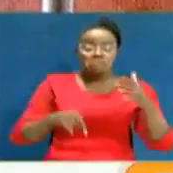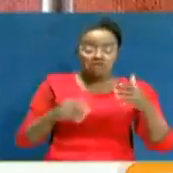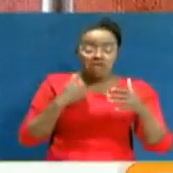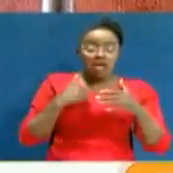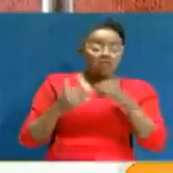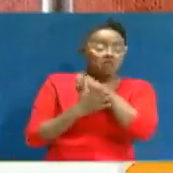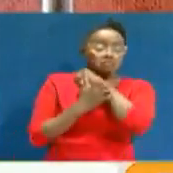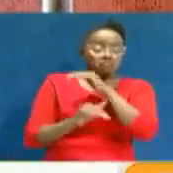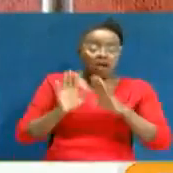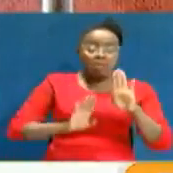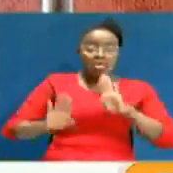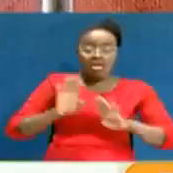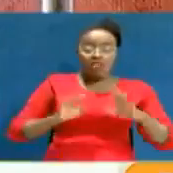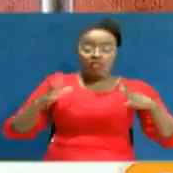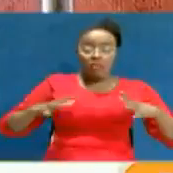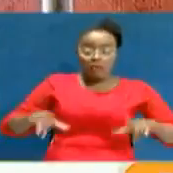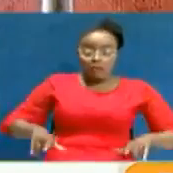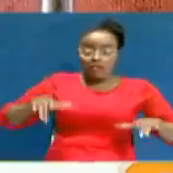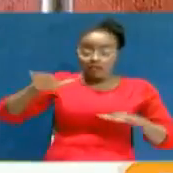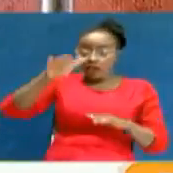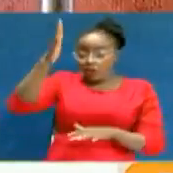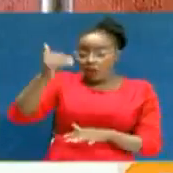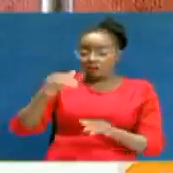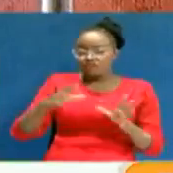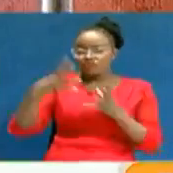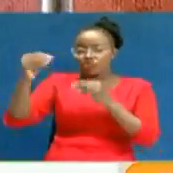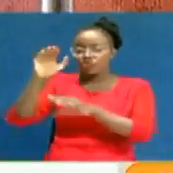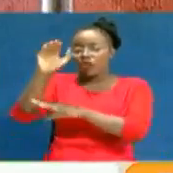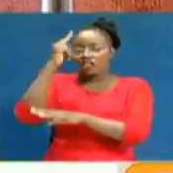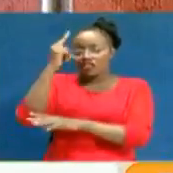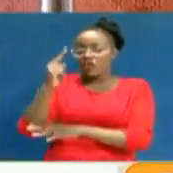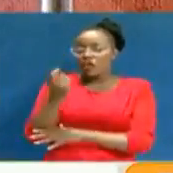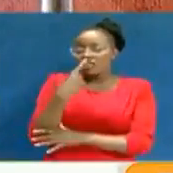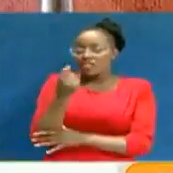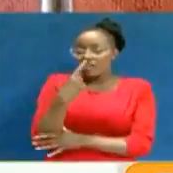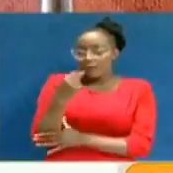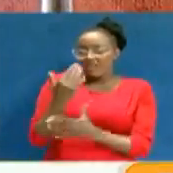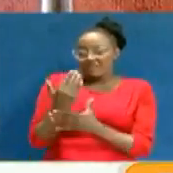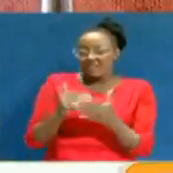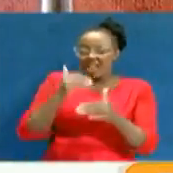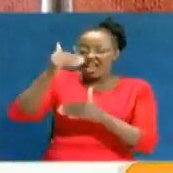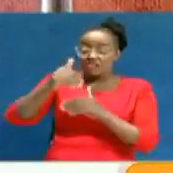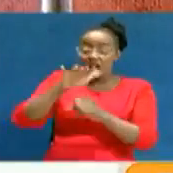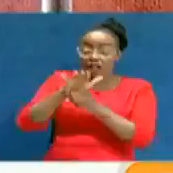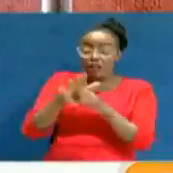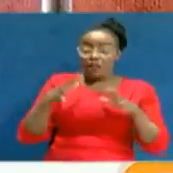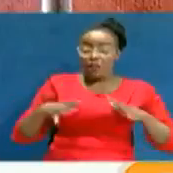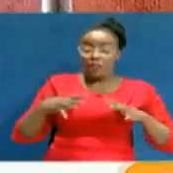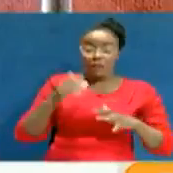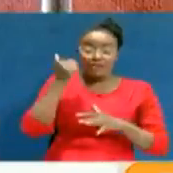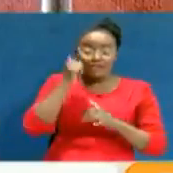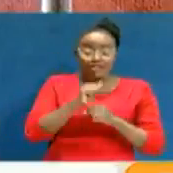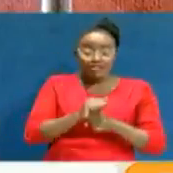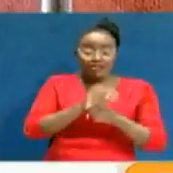poor habits amongst residents in seeking health care as being behind a notable spike in COVID-19